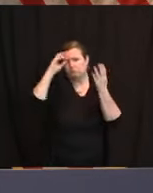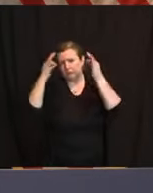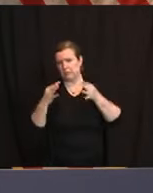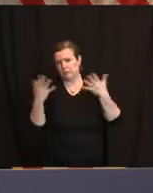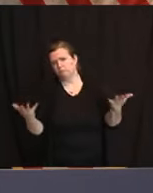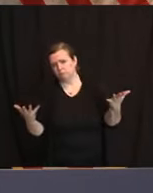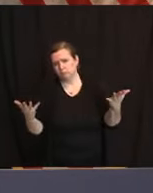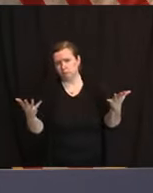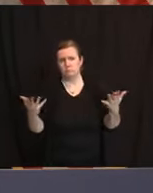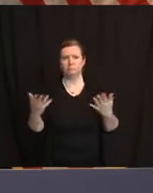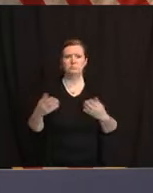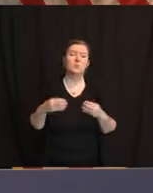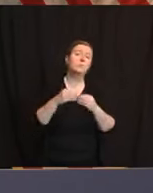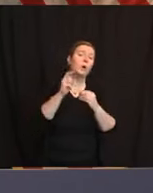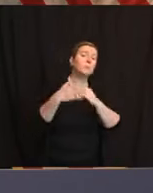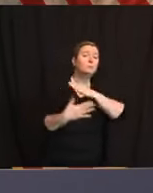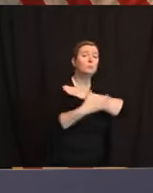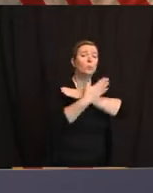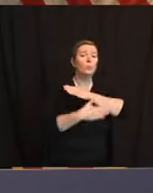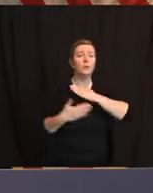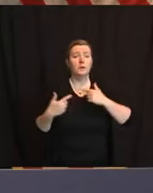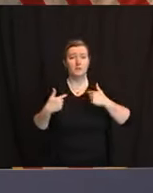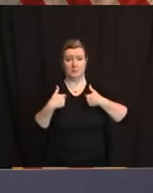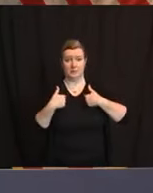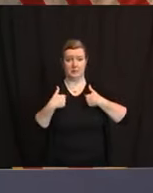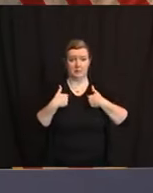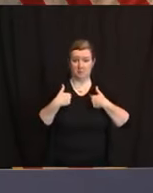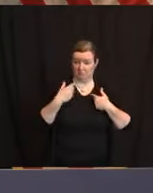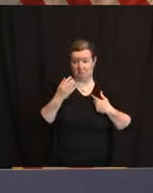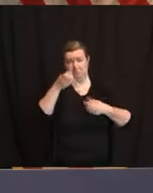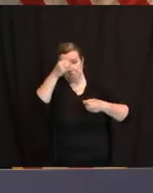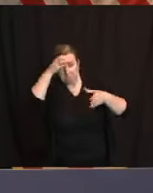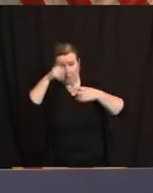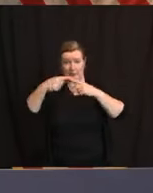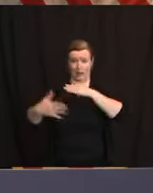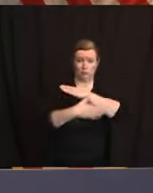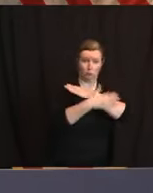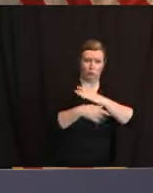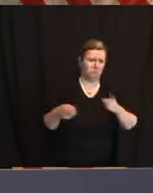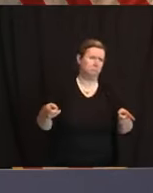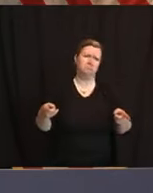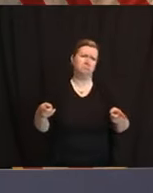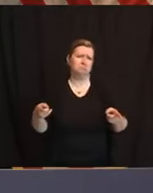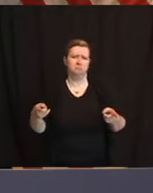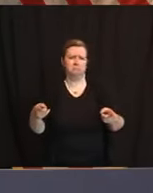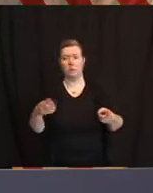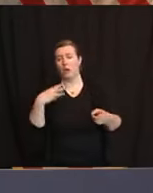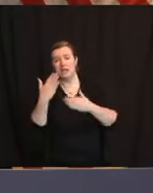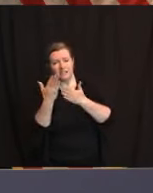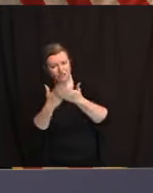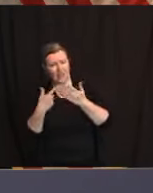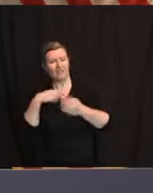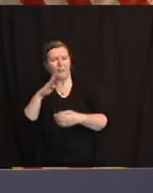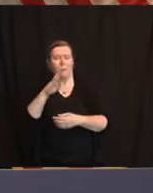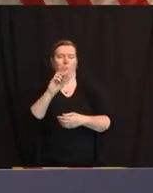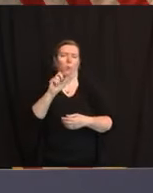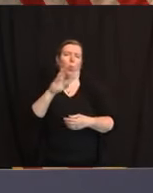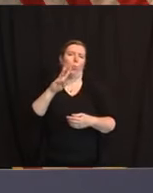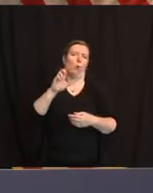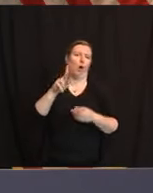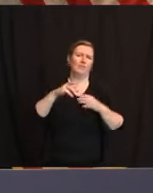shore realities than any of the rest of us, number one, but number two, it depends on what beach you're in. Wildwood is a whole lot different than Belmar, to pick two